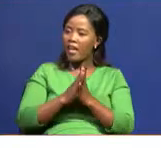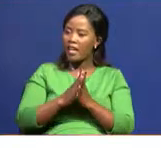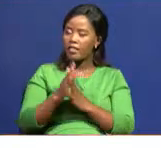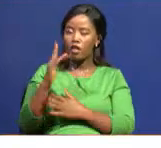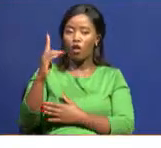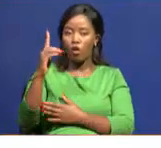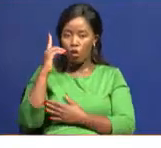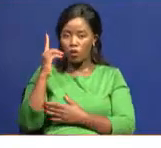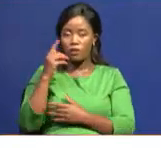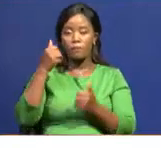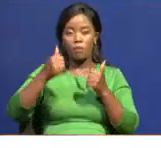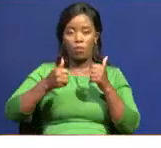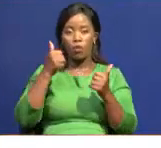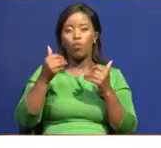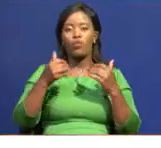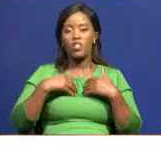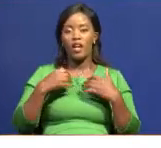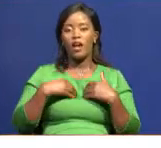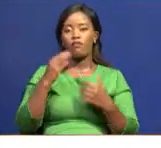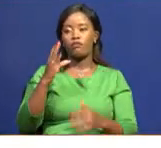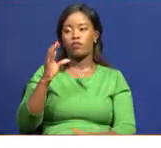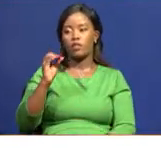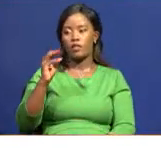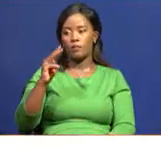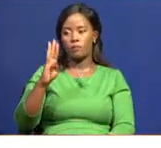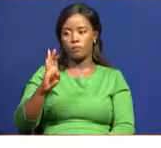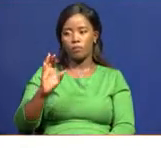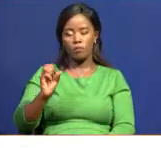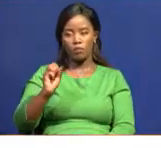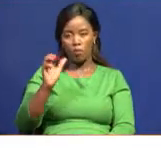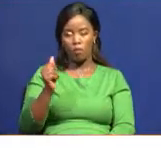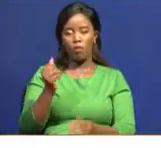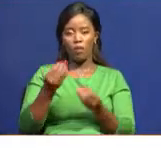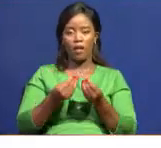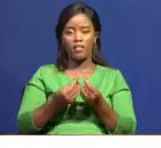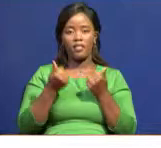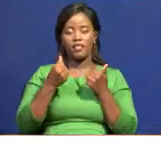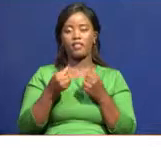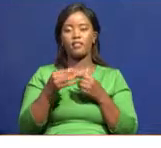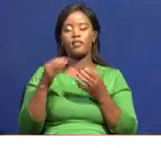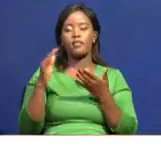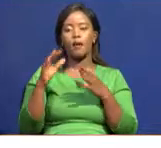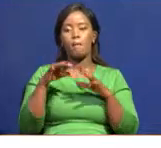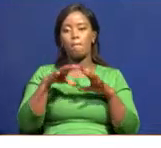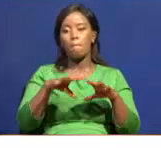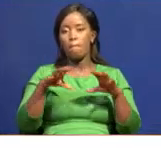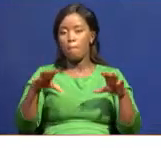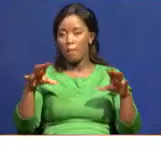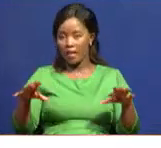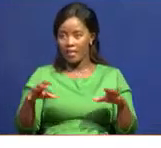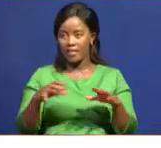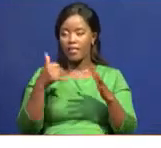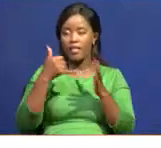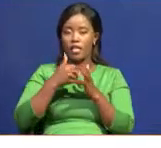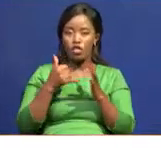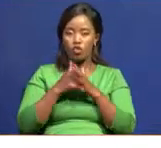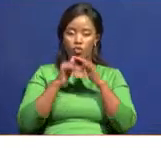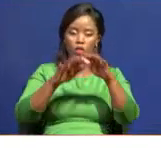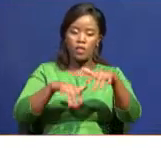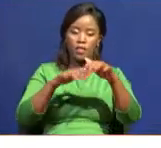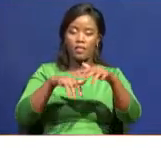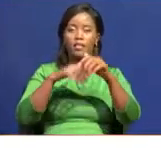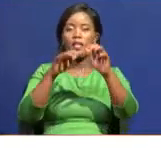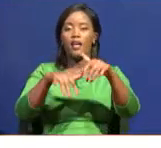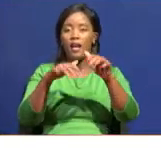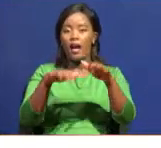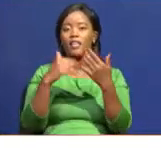role to the efforts of COMESA Secretariat in addressing market imperfections in our market, including agriculture sector,